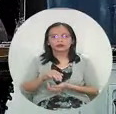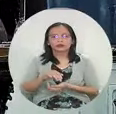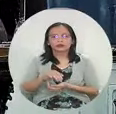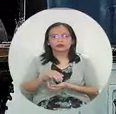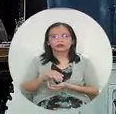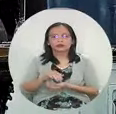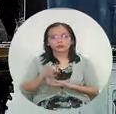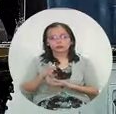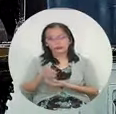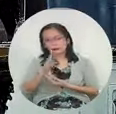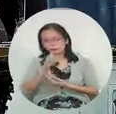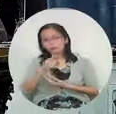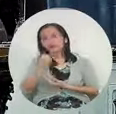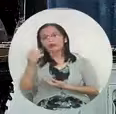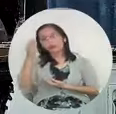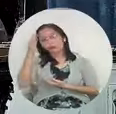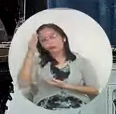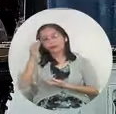Hinulsul.